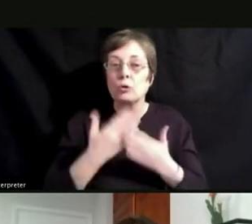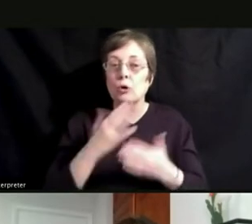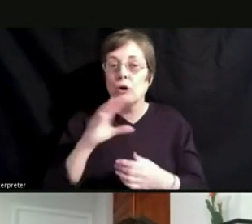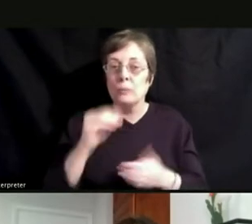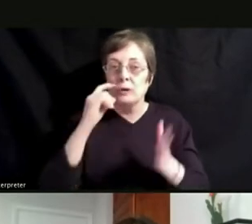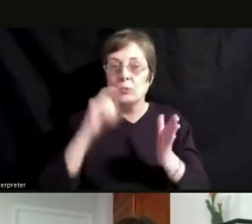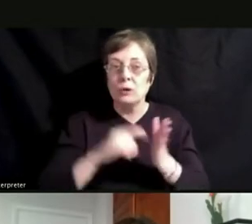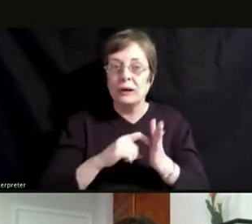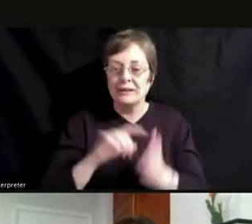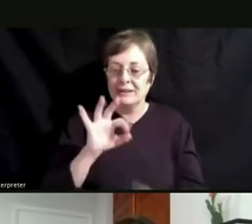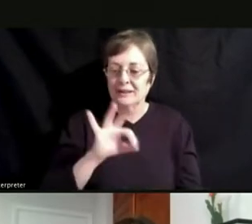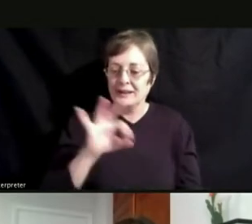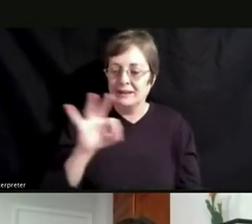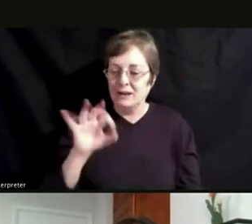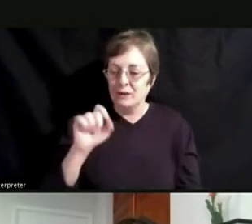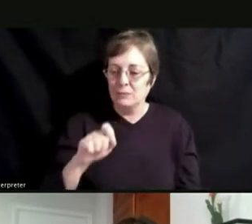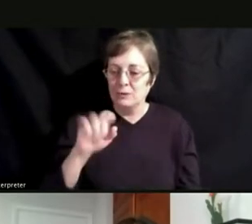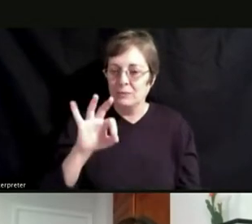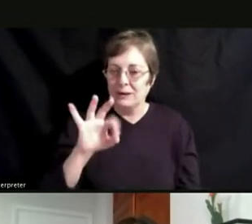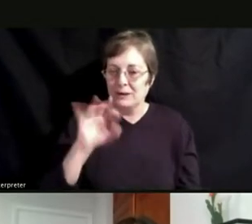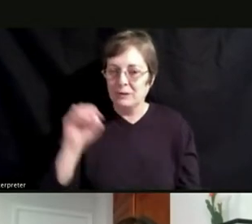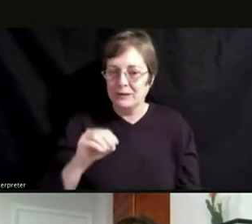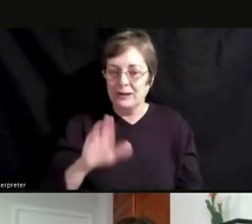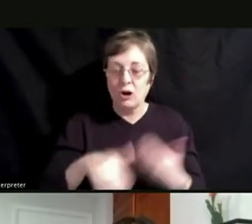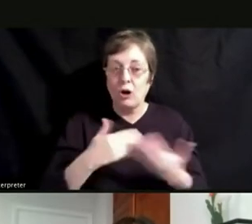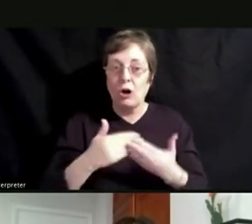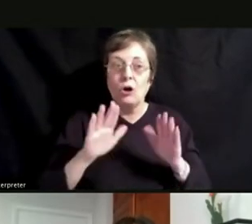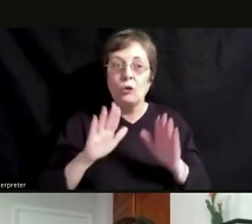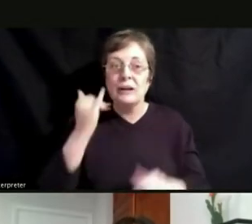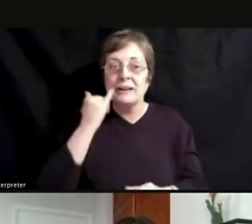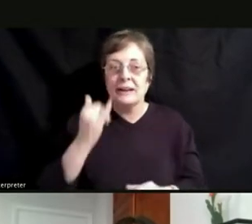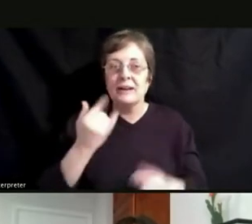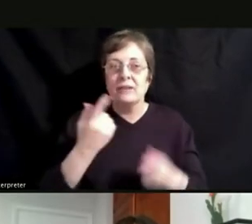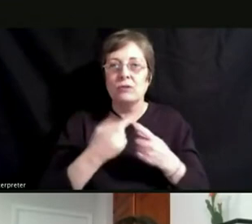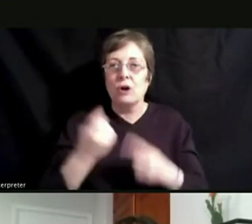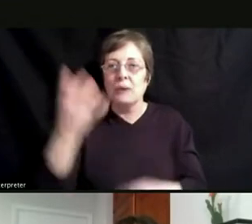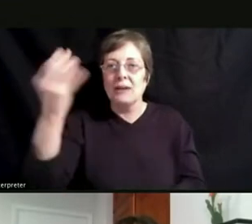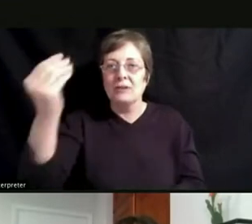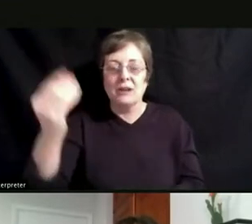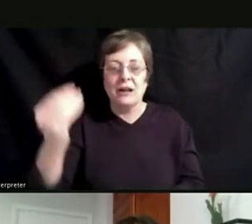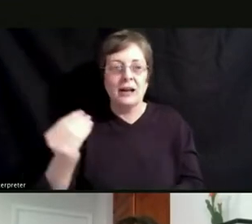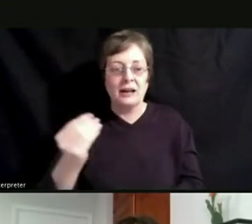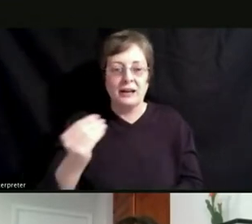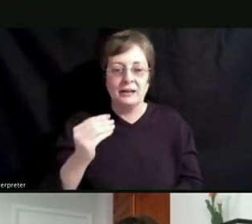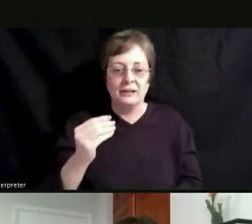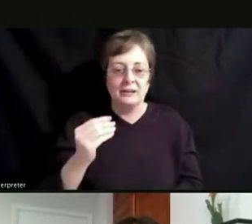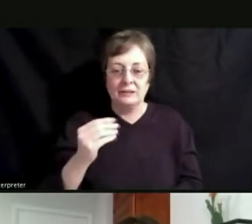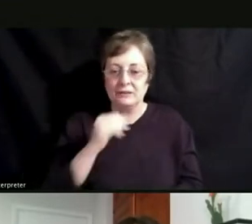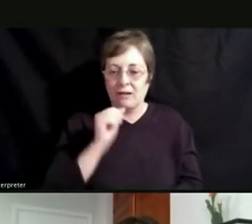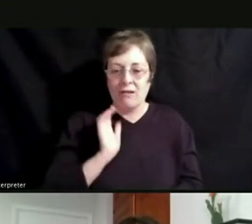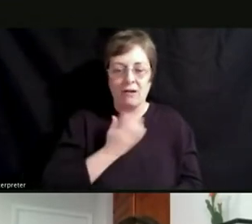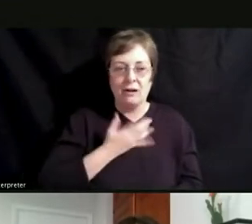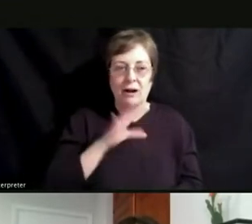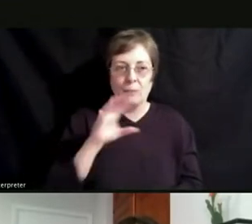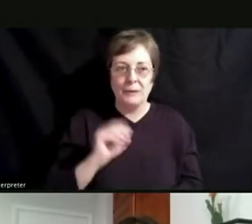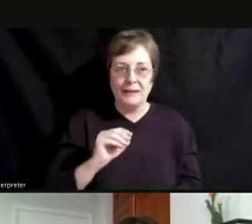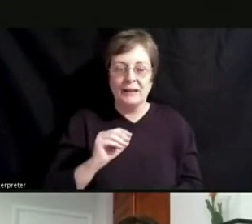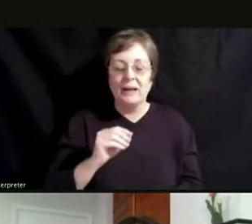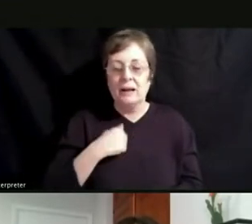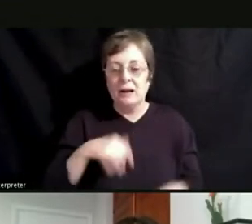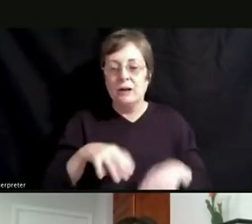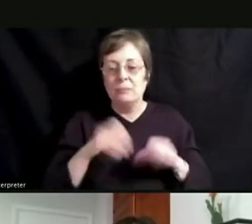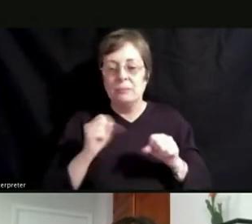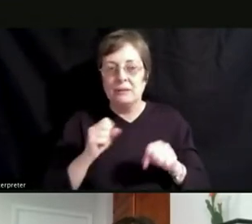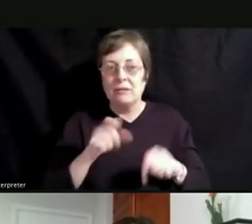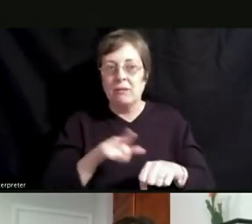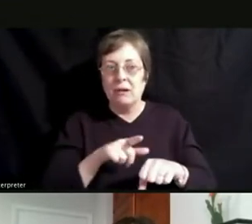know, 99.9% of all great ideas come from outside of our own walls, our own companies. So I spend a good bit of my time looking